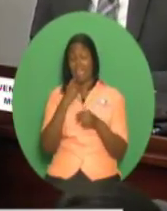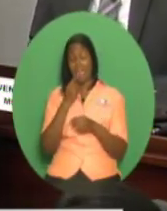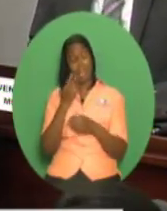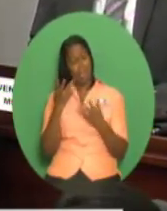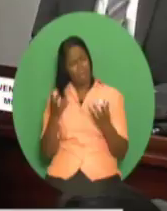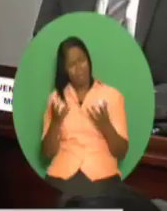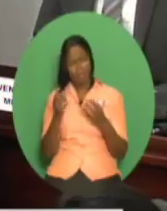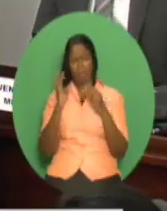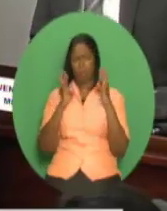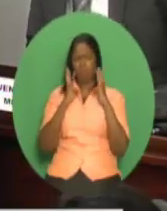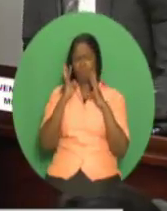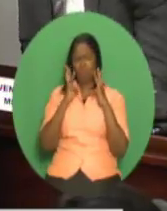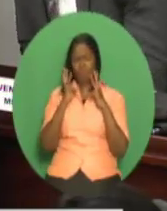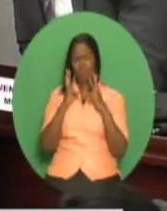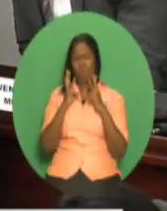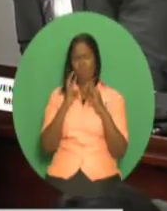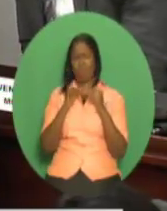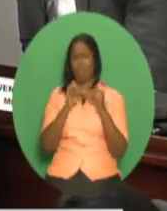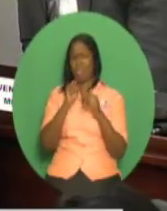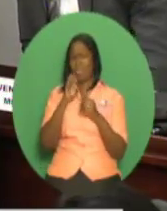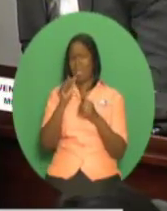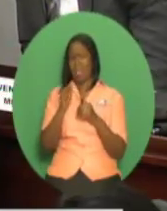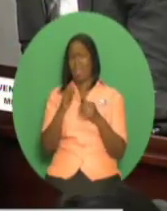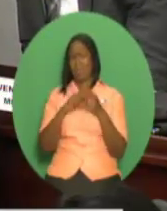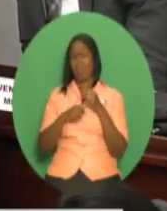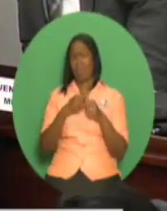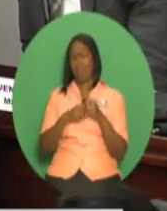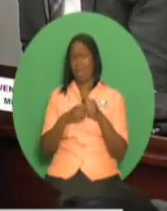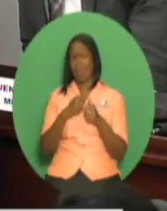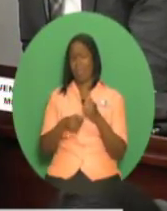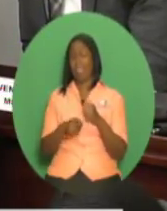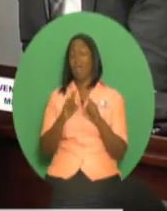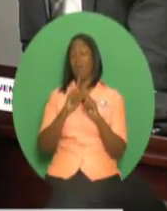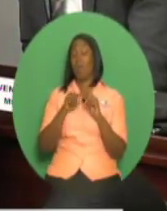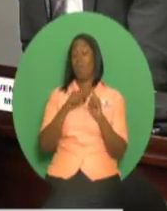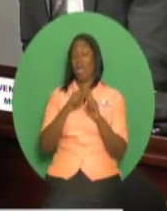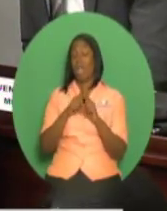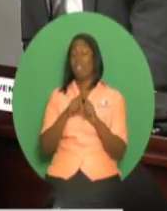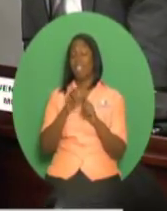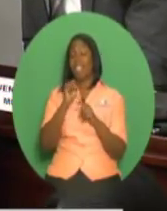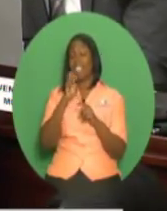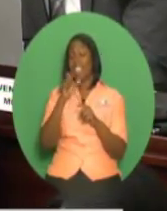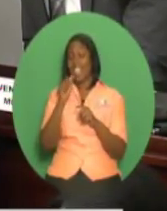when the SEA exam results were announced.